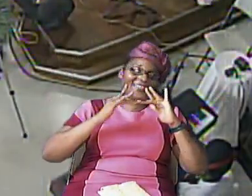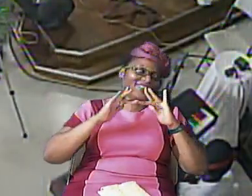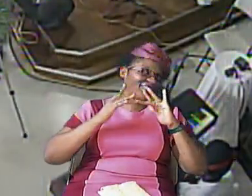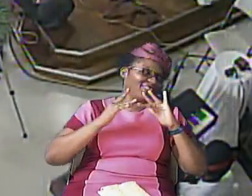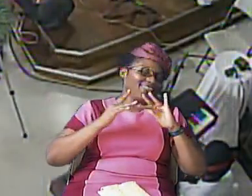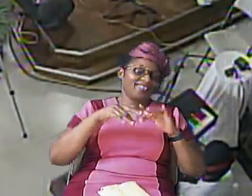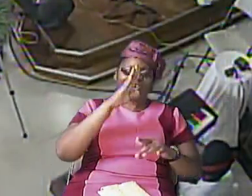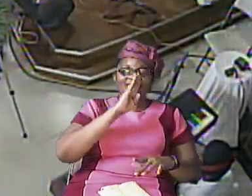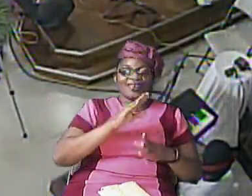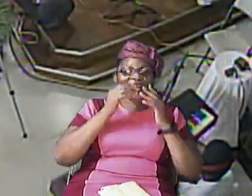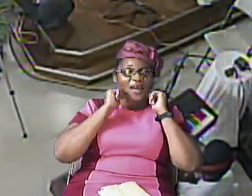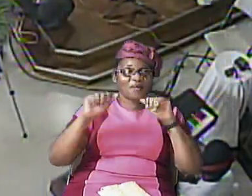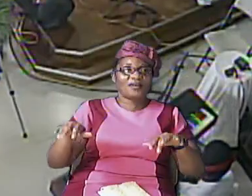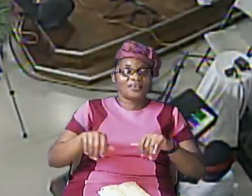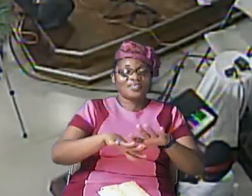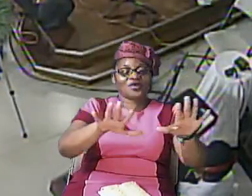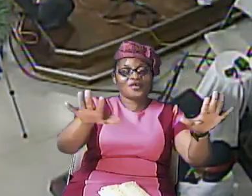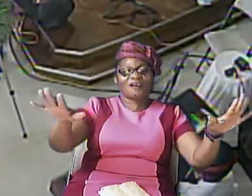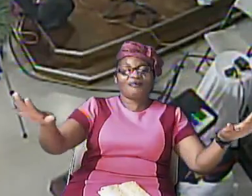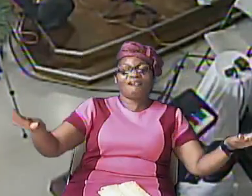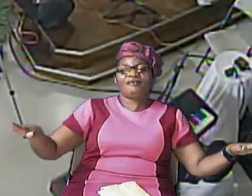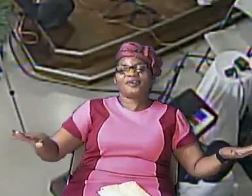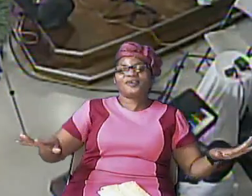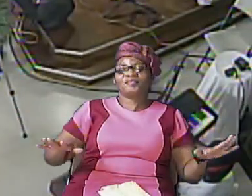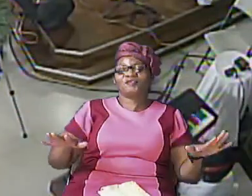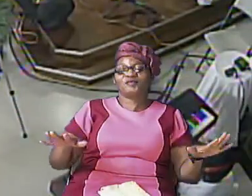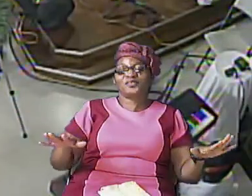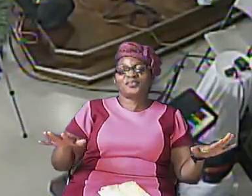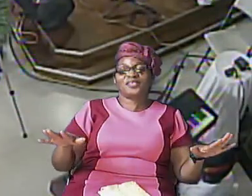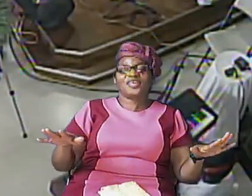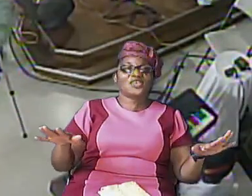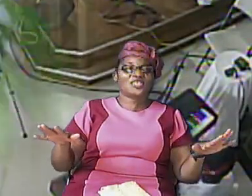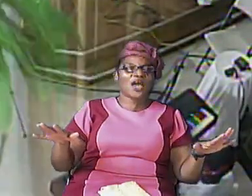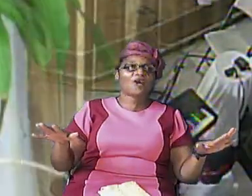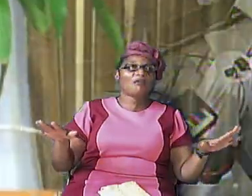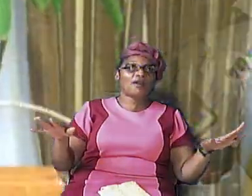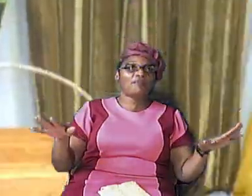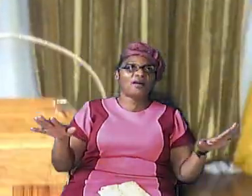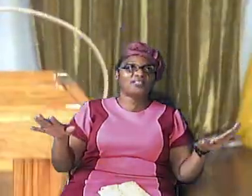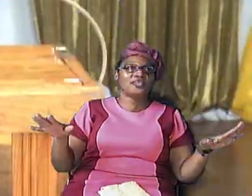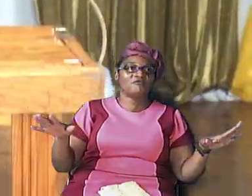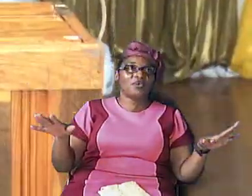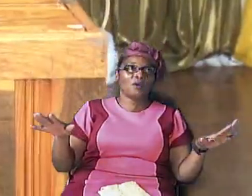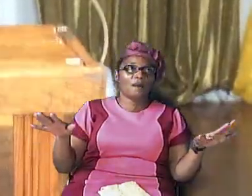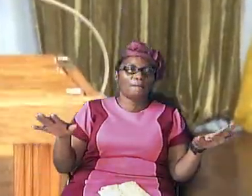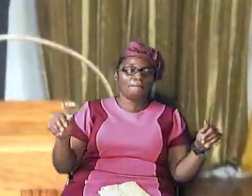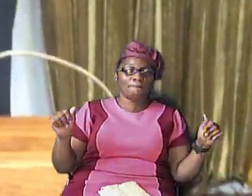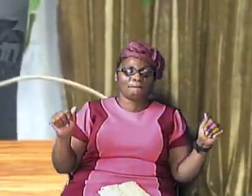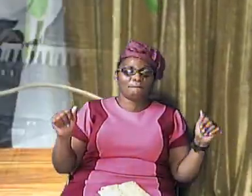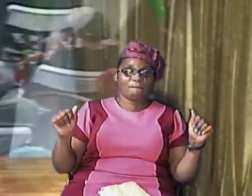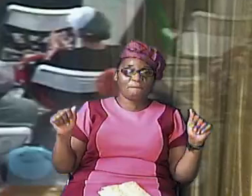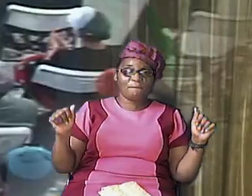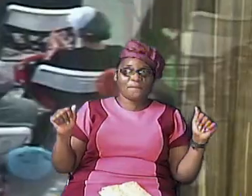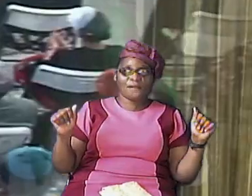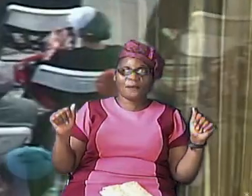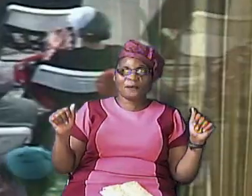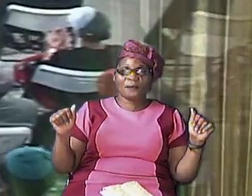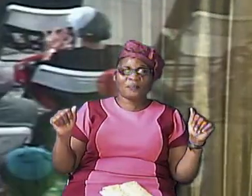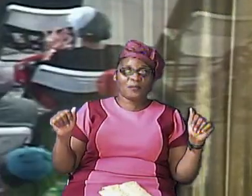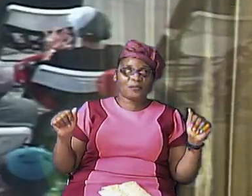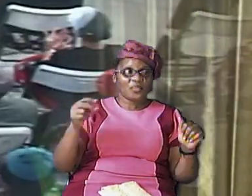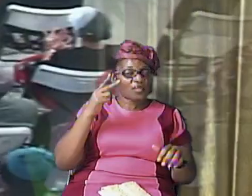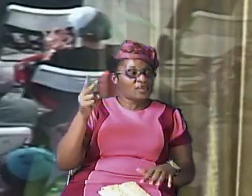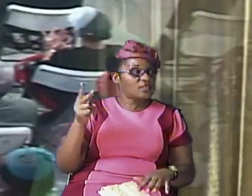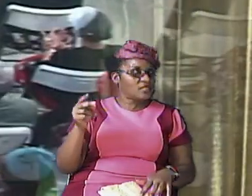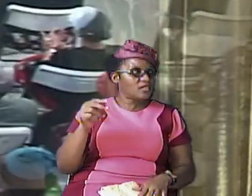all of you. Praise God, praise God. I look across, amen, and I'm seeing